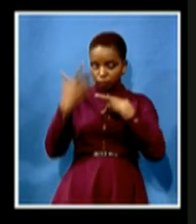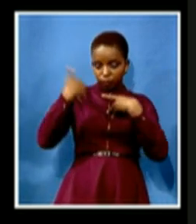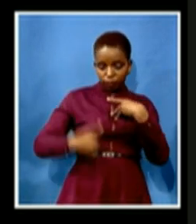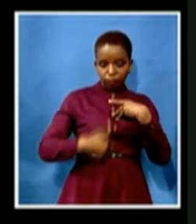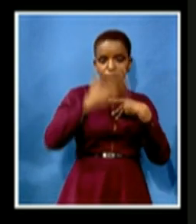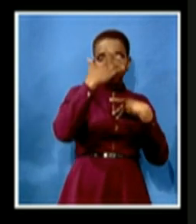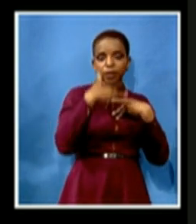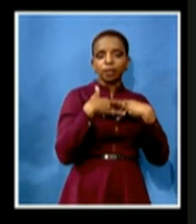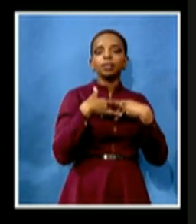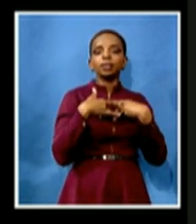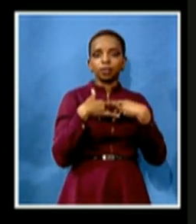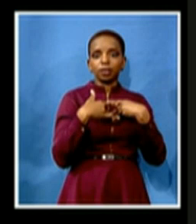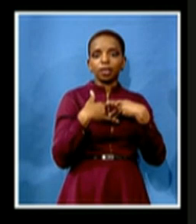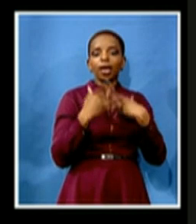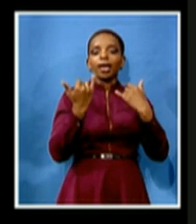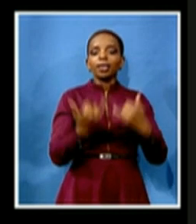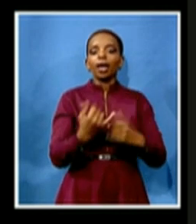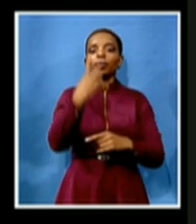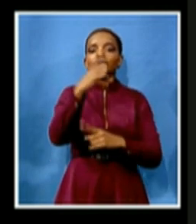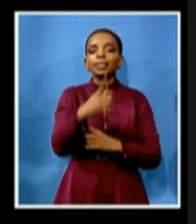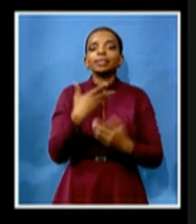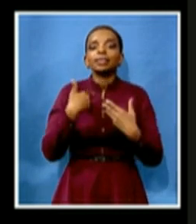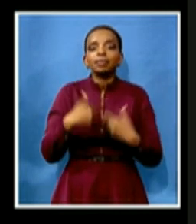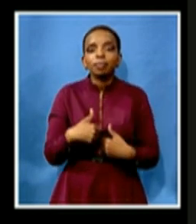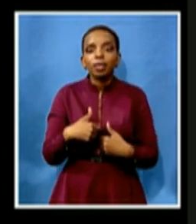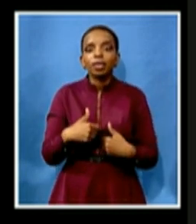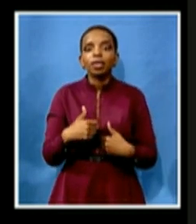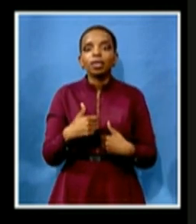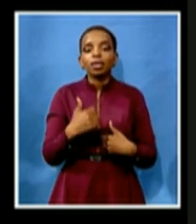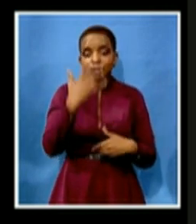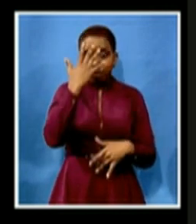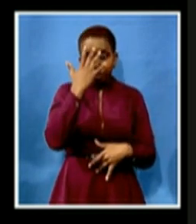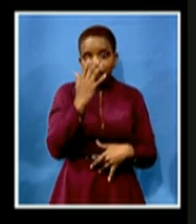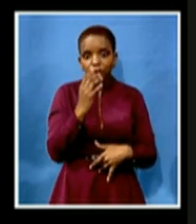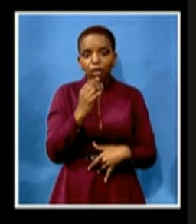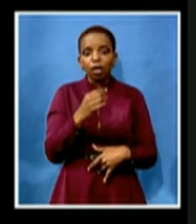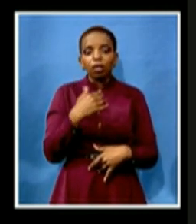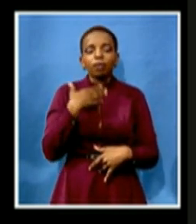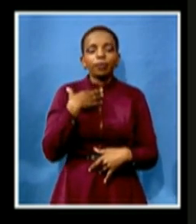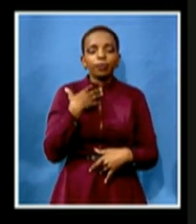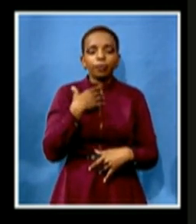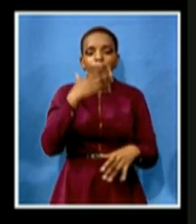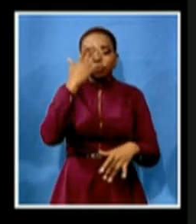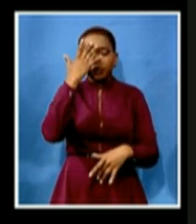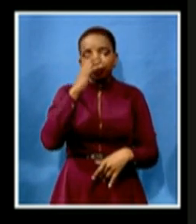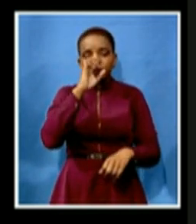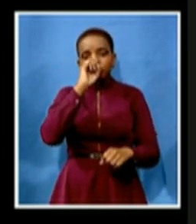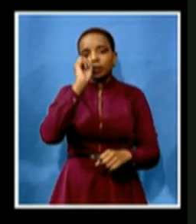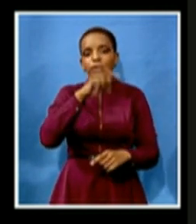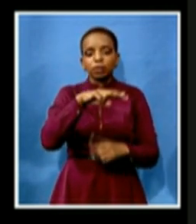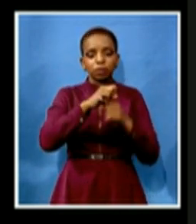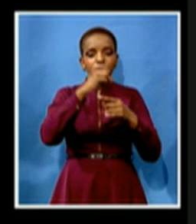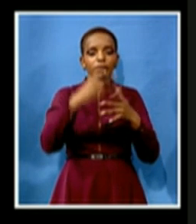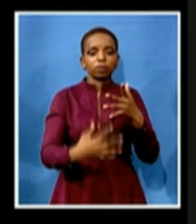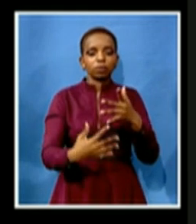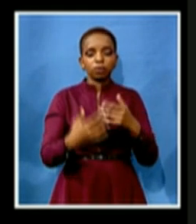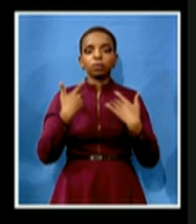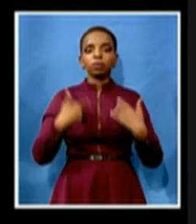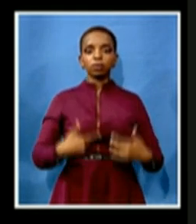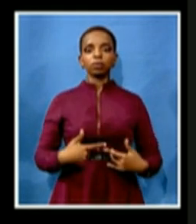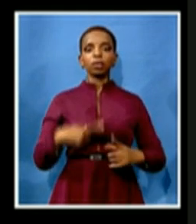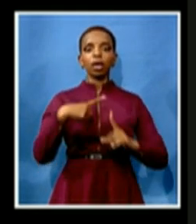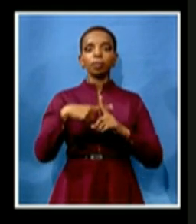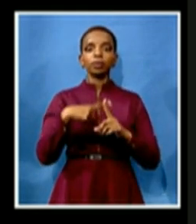got symptoms and test them positive is a reality if the area in which you're